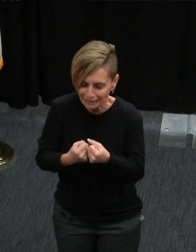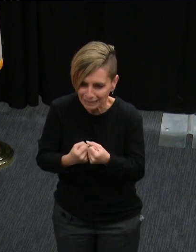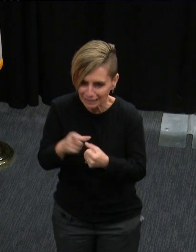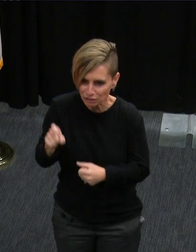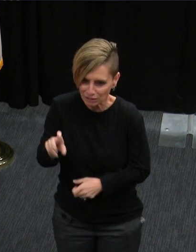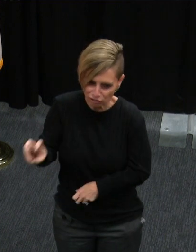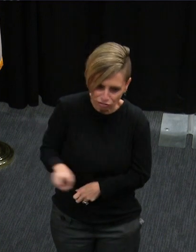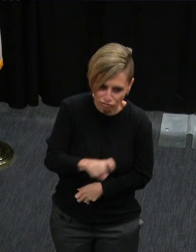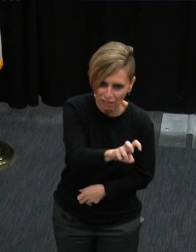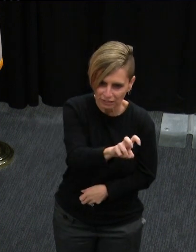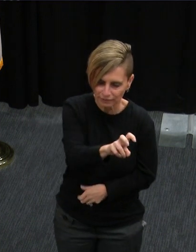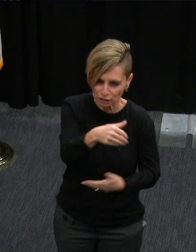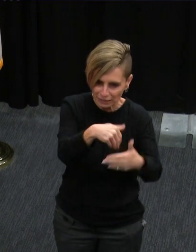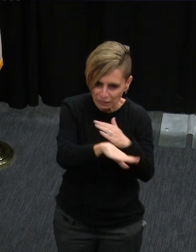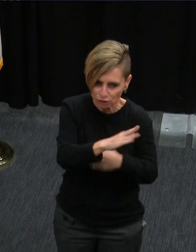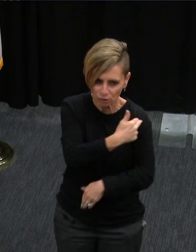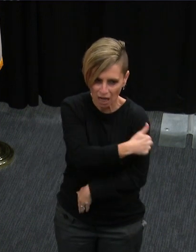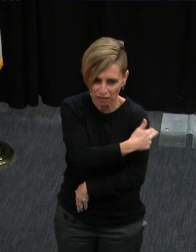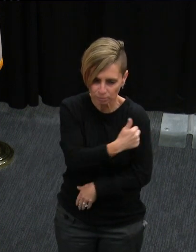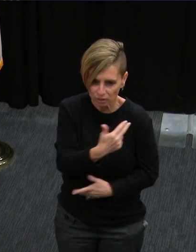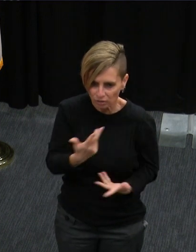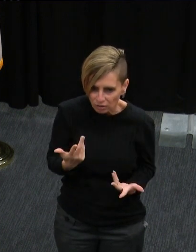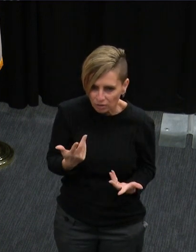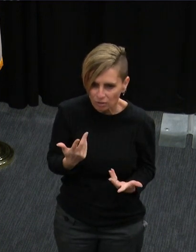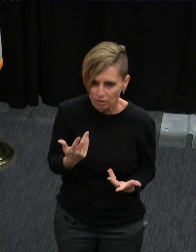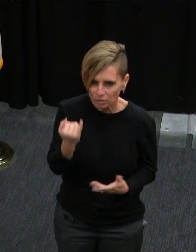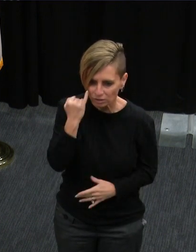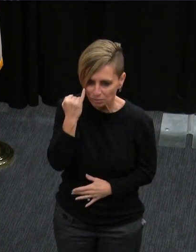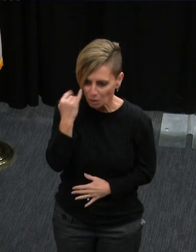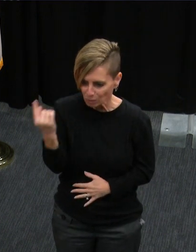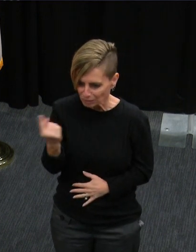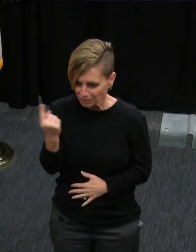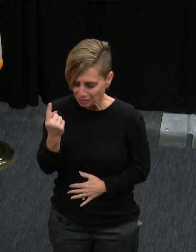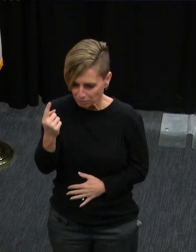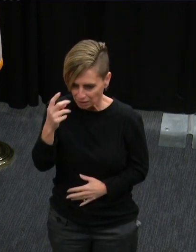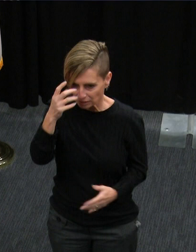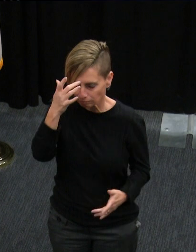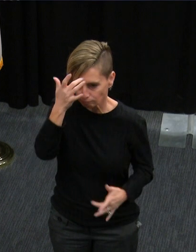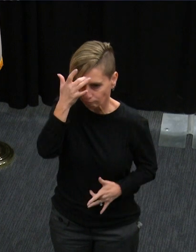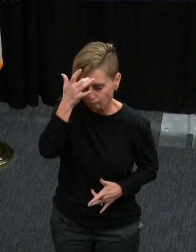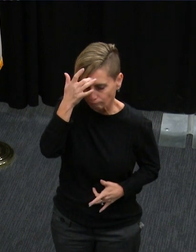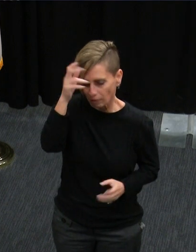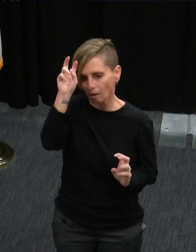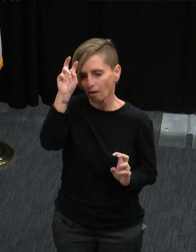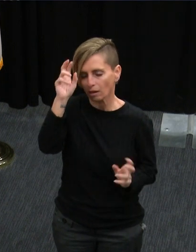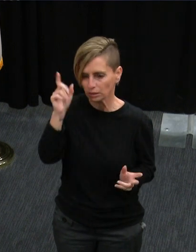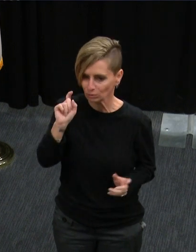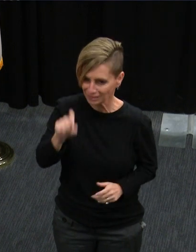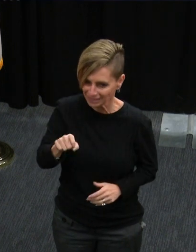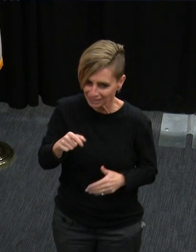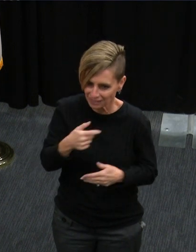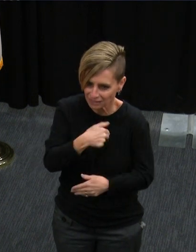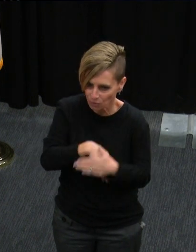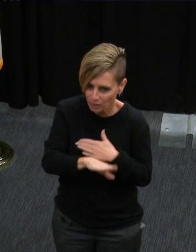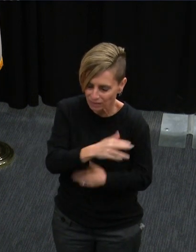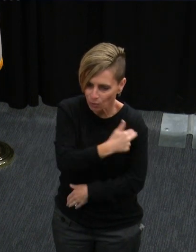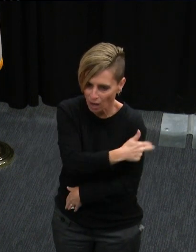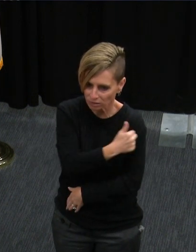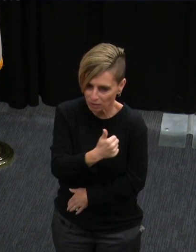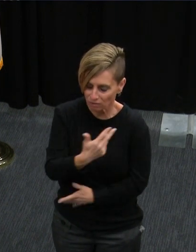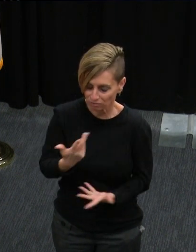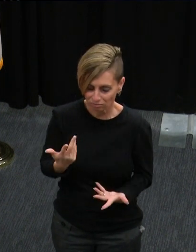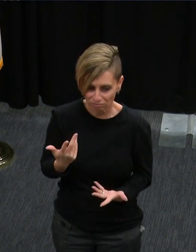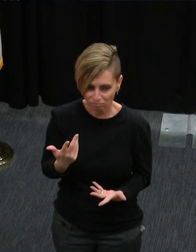hospital. You don't know if you might be diagnosed with something that would cause you to go to the hospital. We're all concerned. We should all have